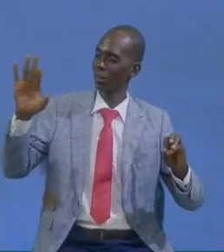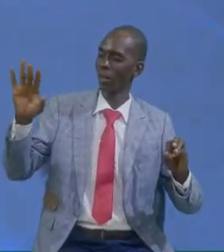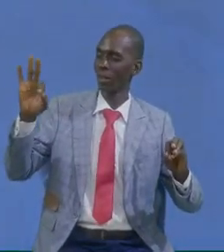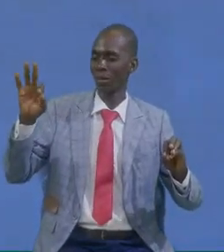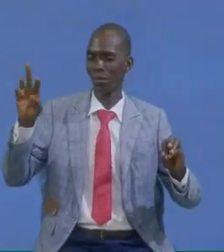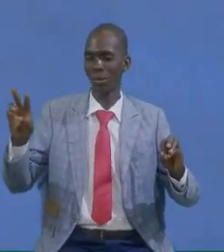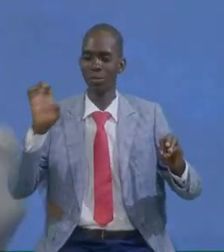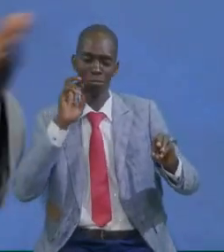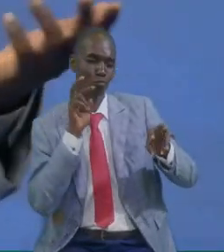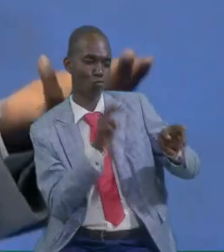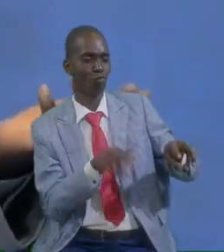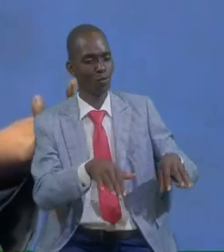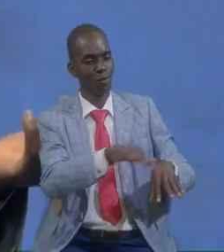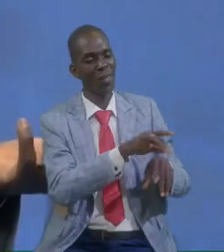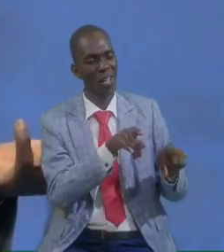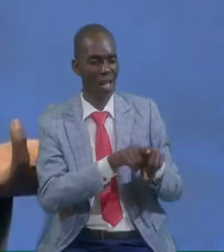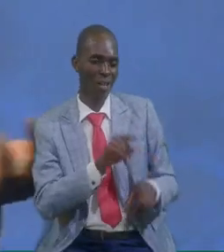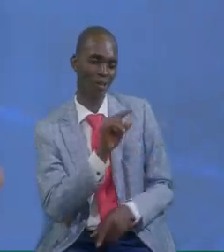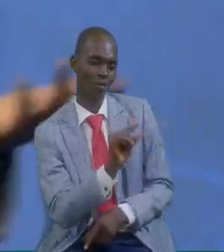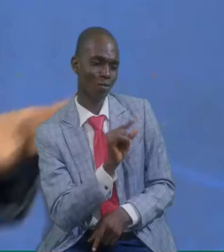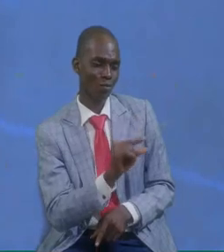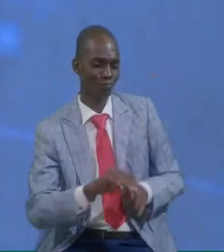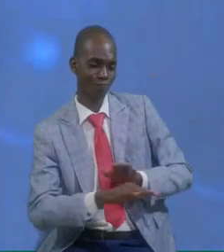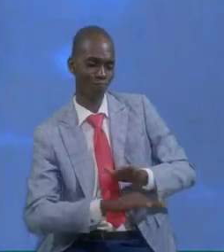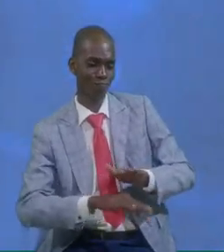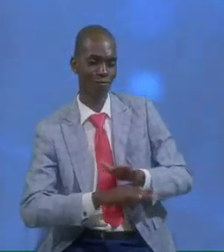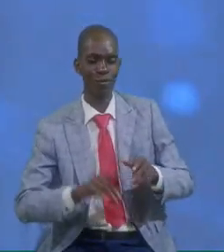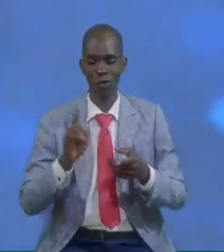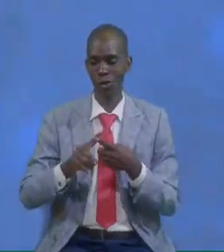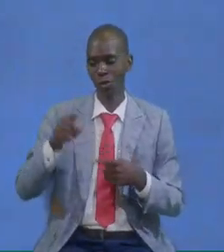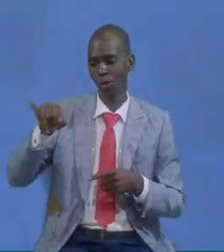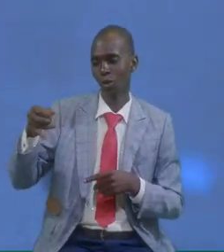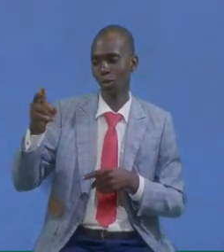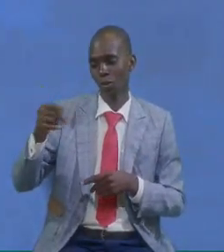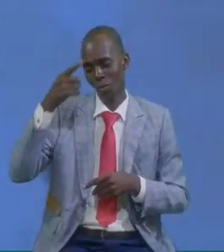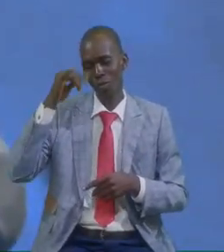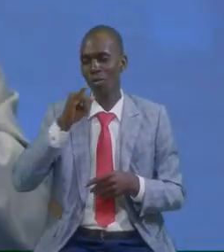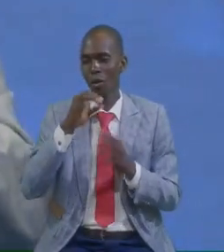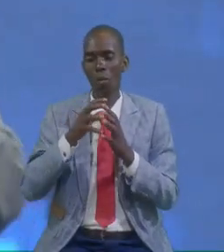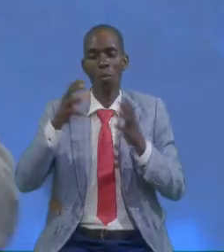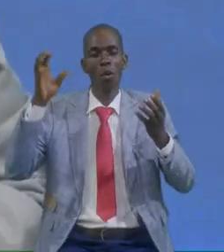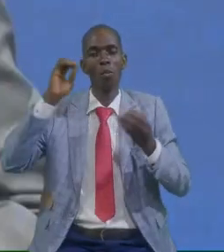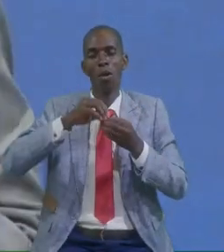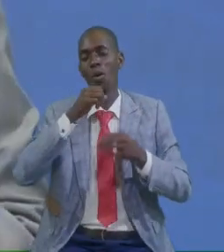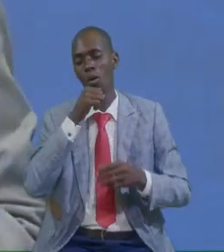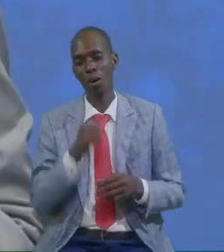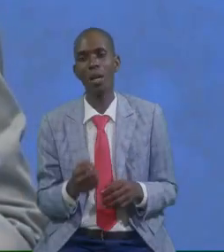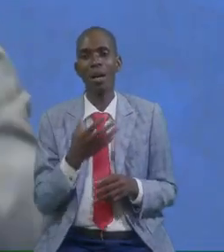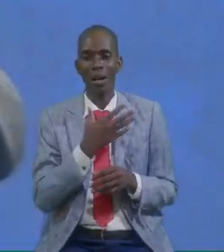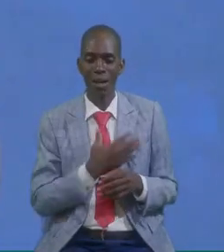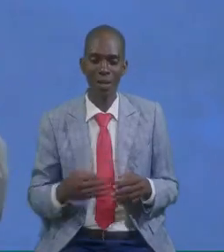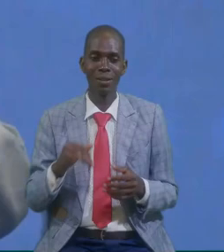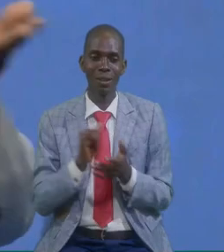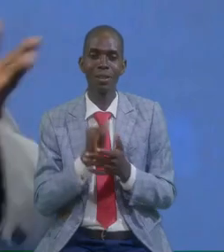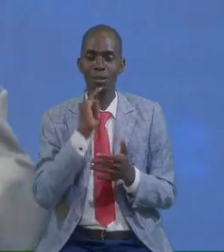little children, and everyone here, as John looks at you compared with